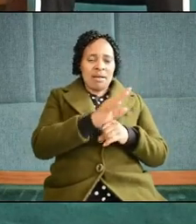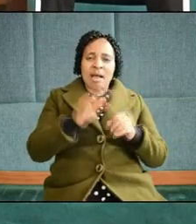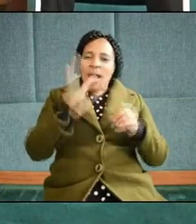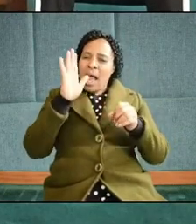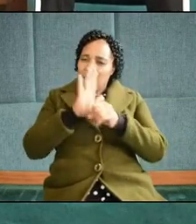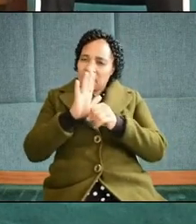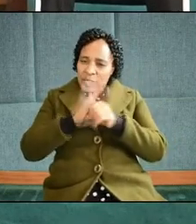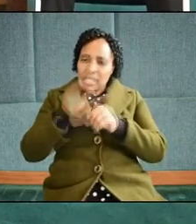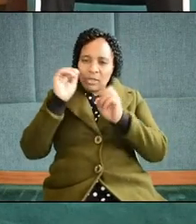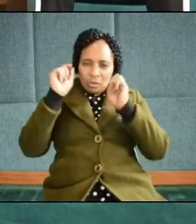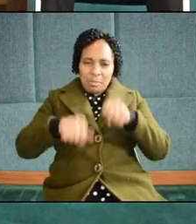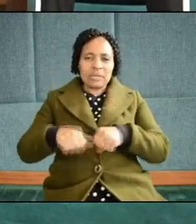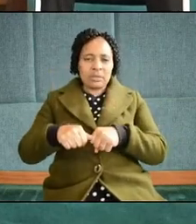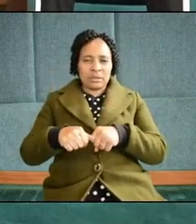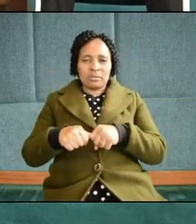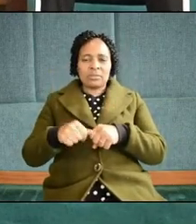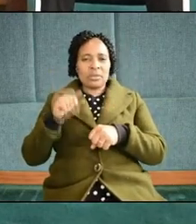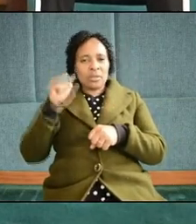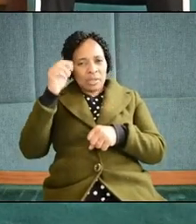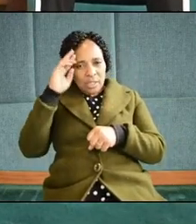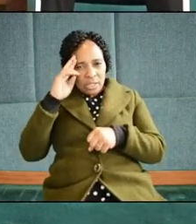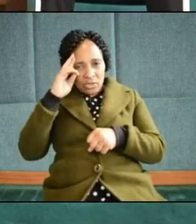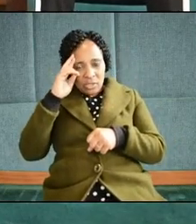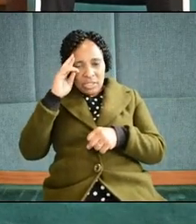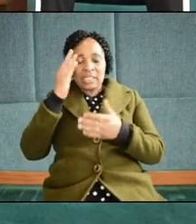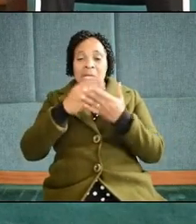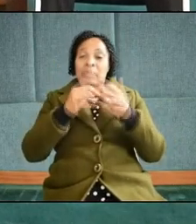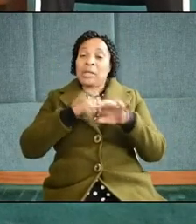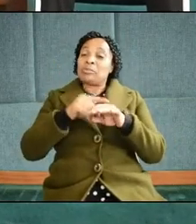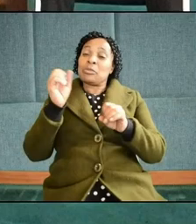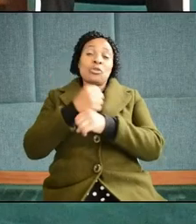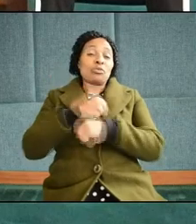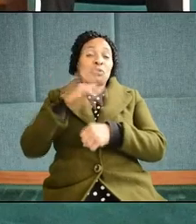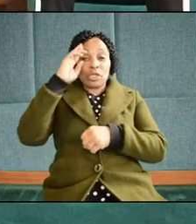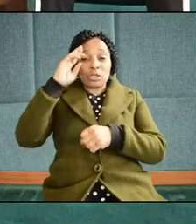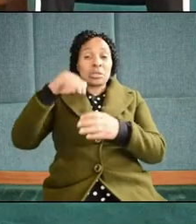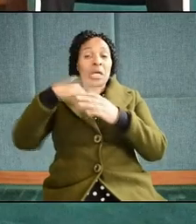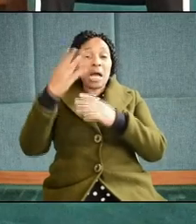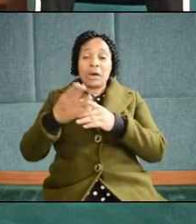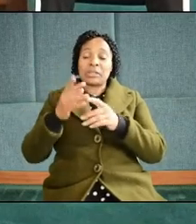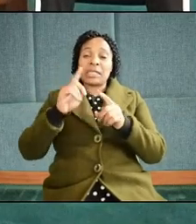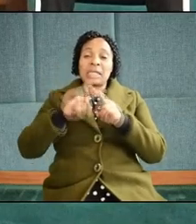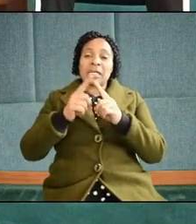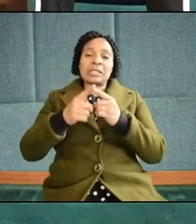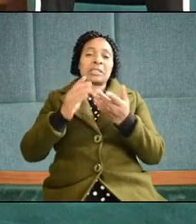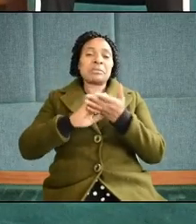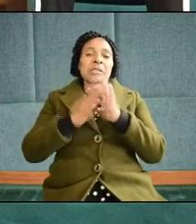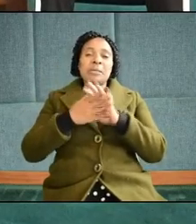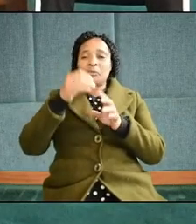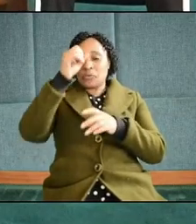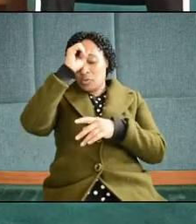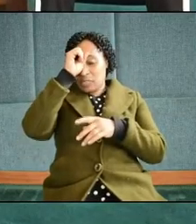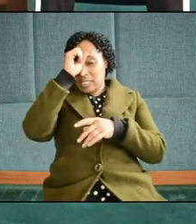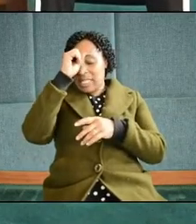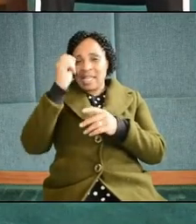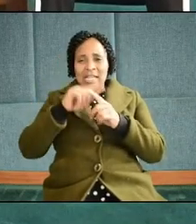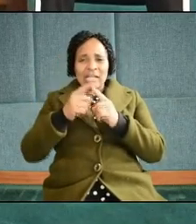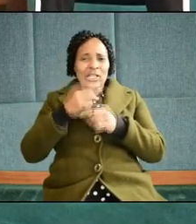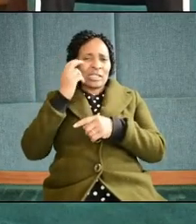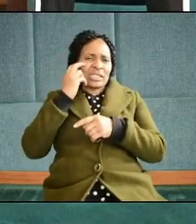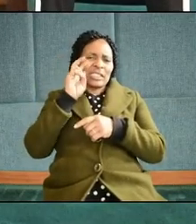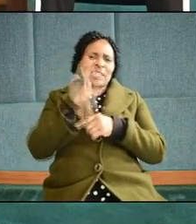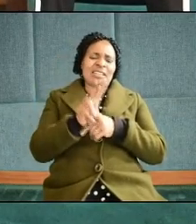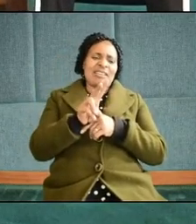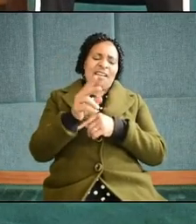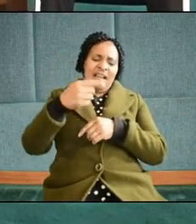supposed to reason out, but sometimes we cannot reason out, and it sounds foolish. Look at